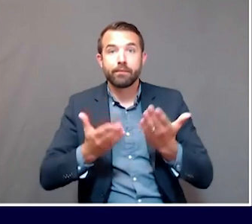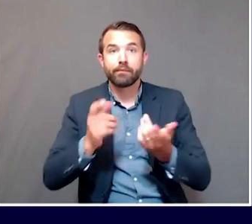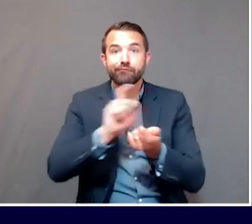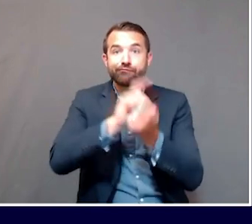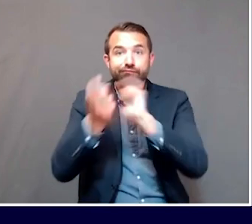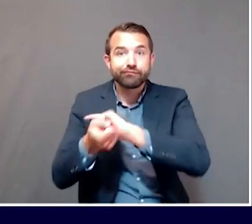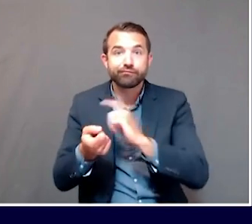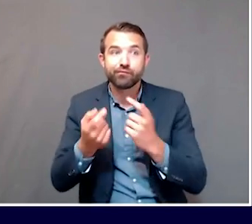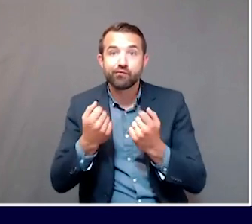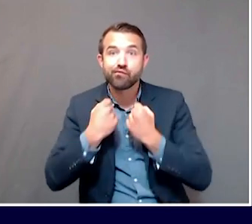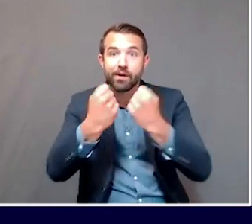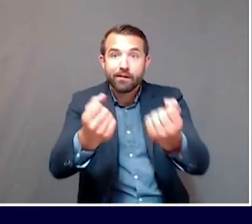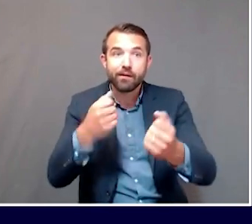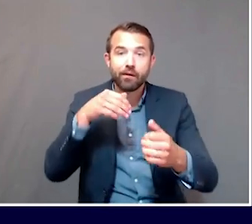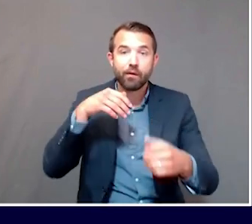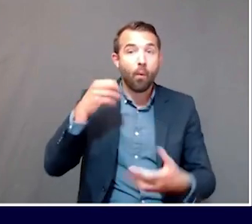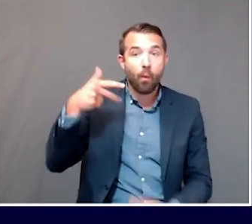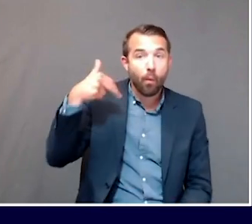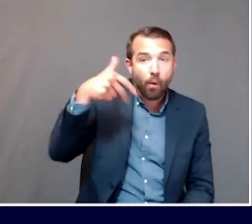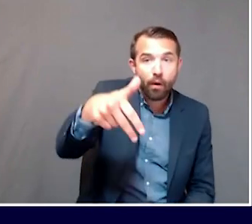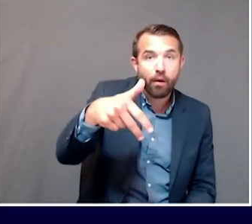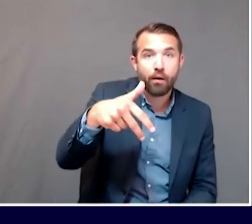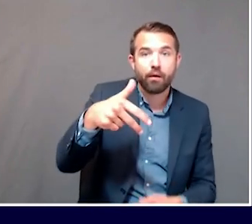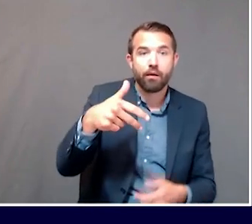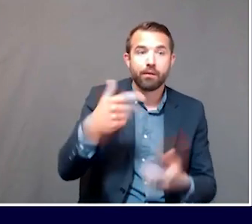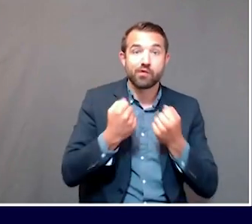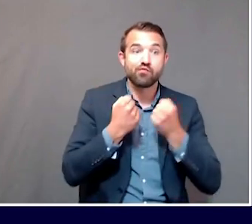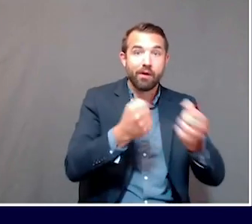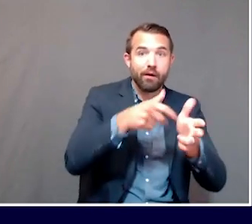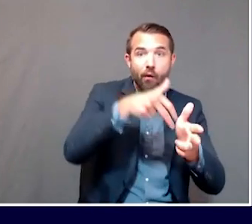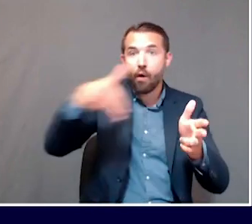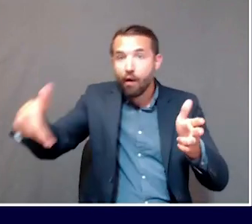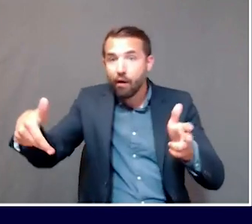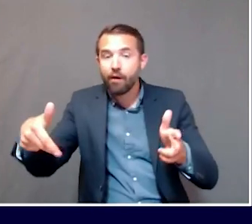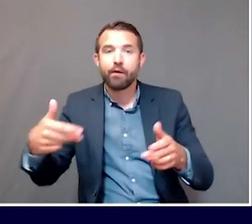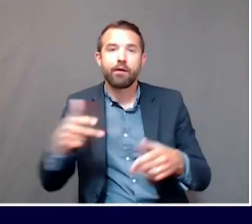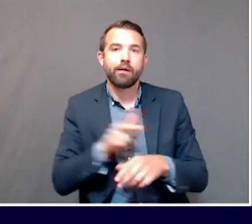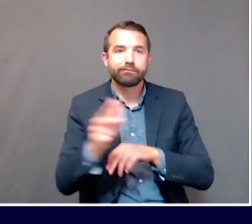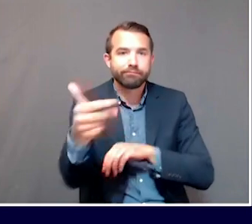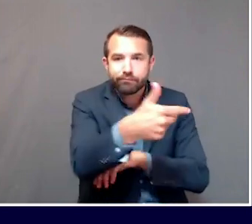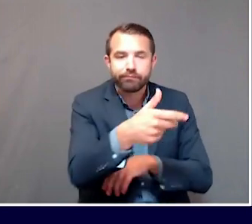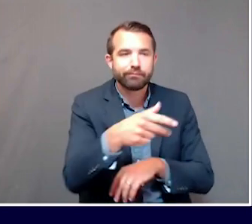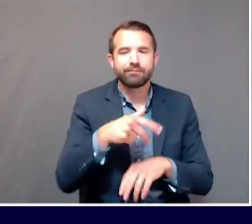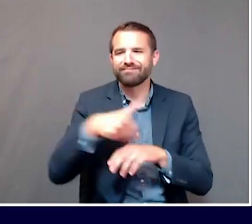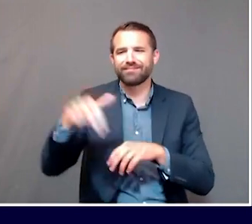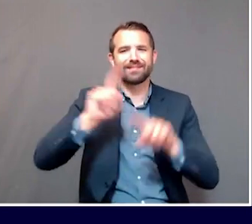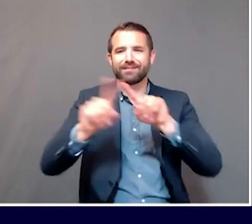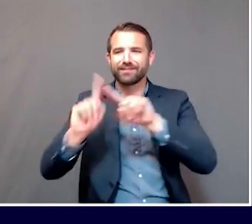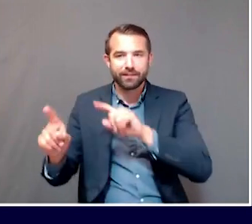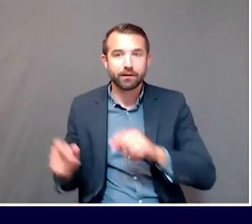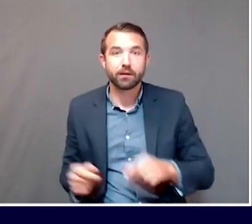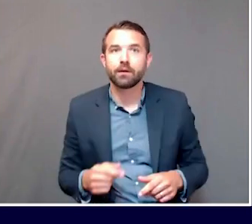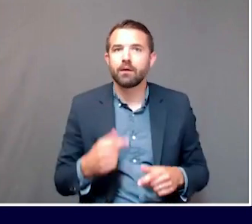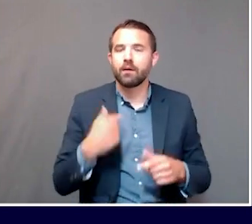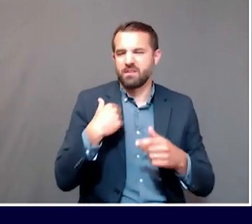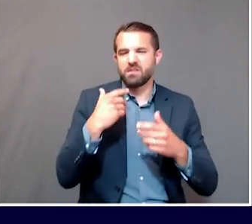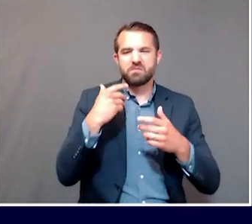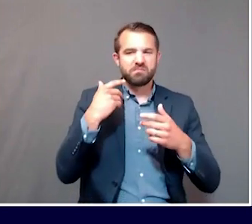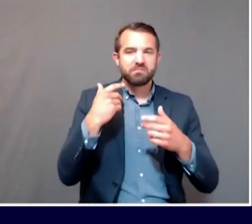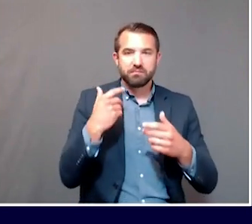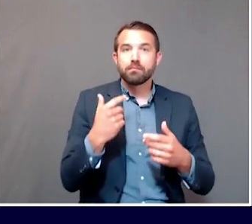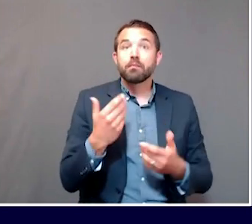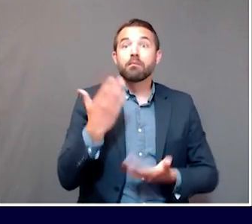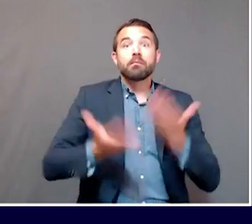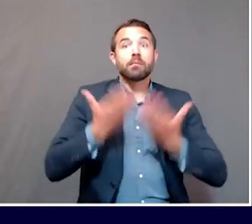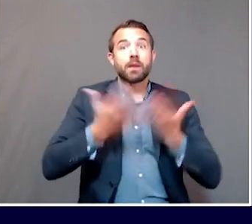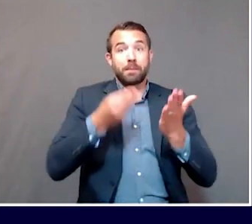Or purchasing PPE, personal protective equipment, and hand sanitizer to make them available for staff and